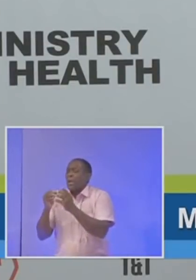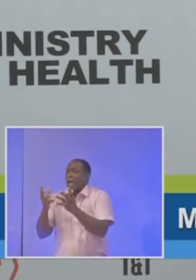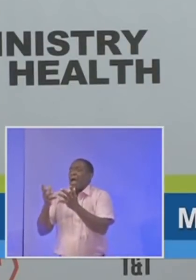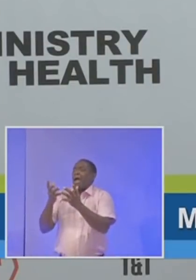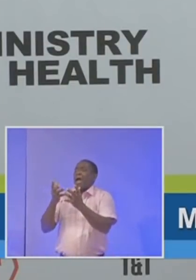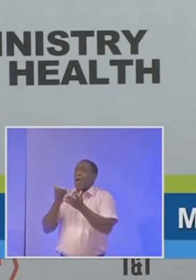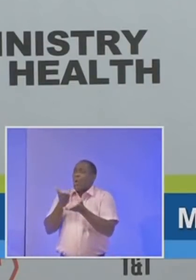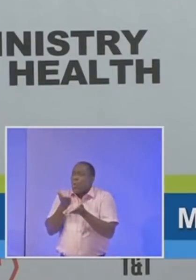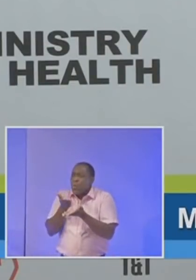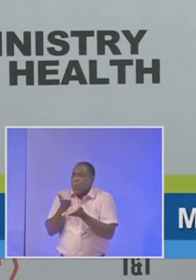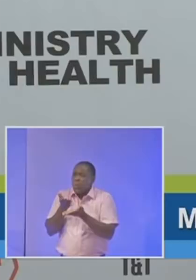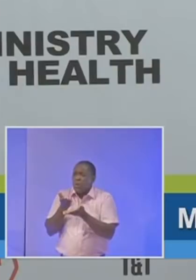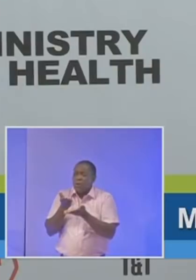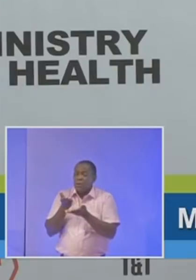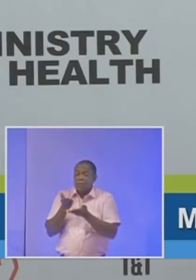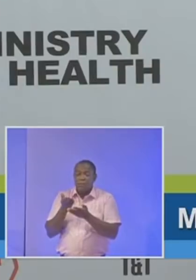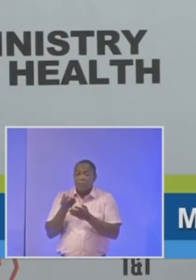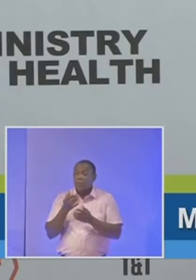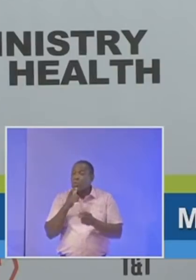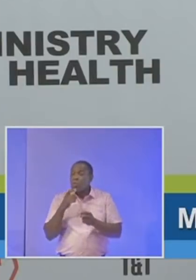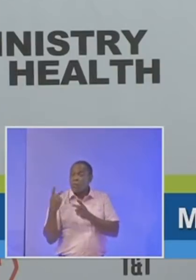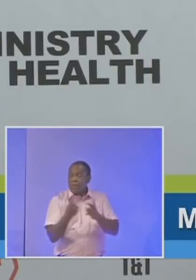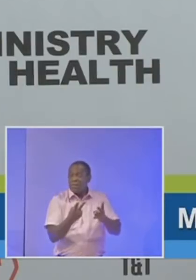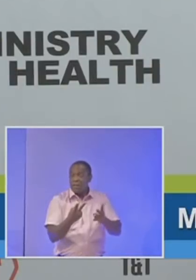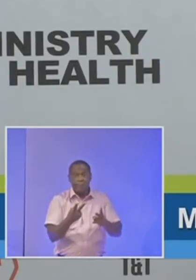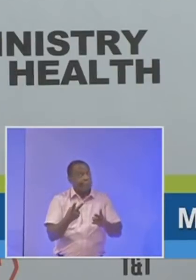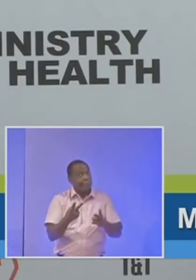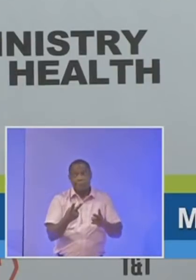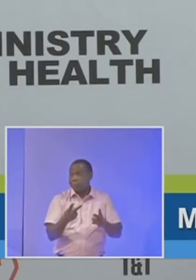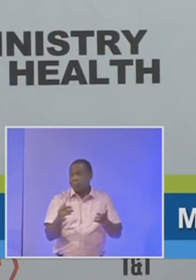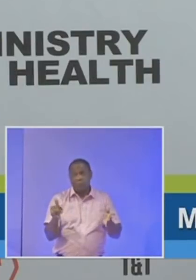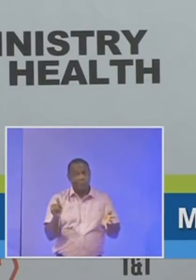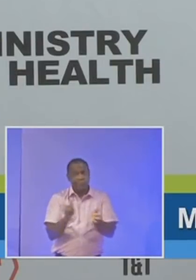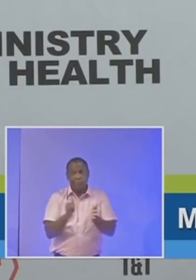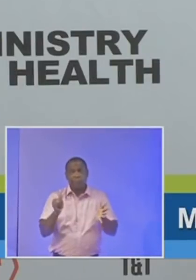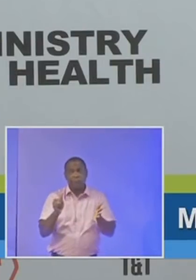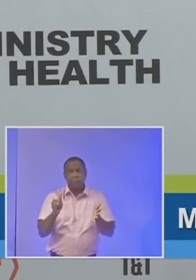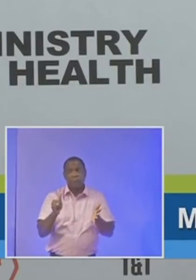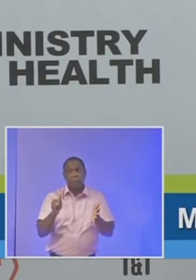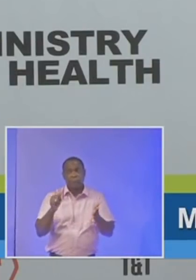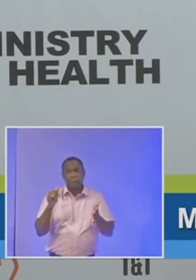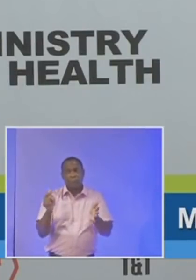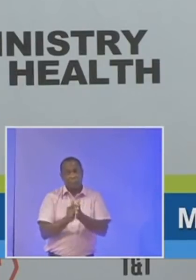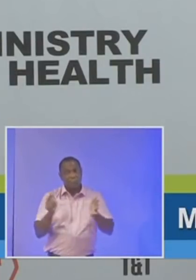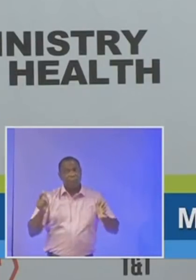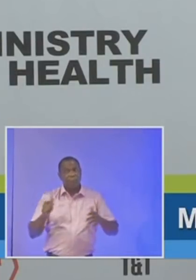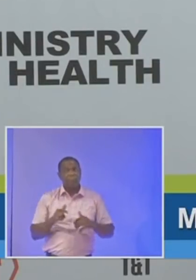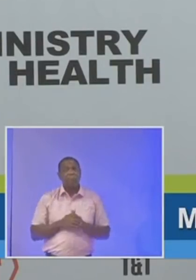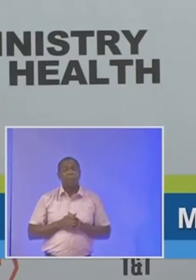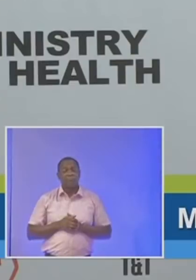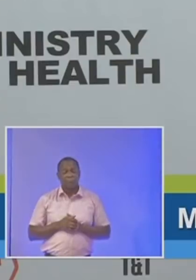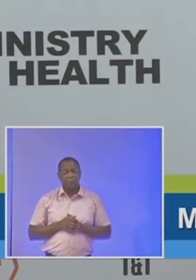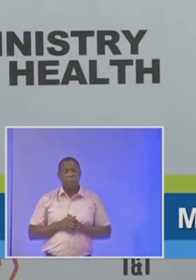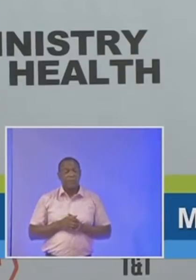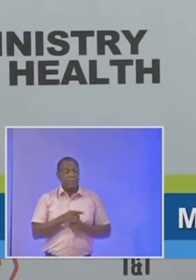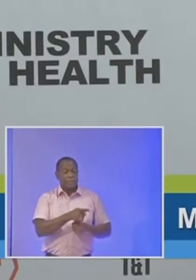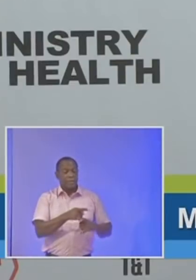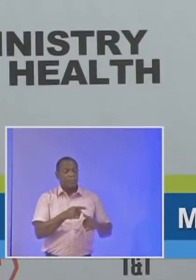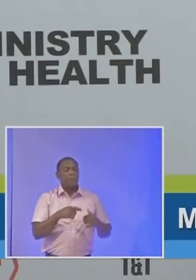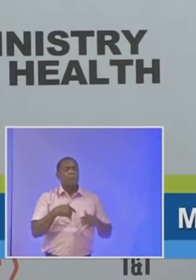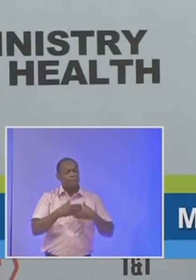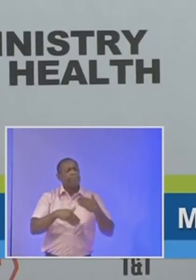visiting hours and are usually confined to their bed. Those who recover are sometimes faced with